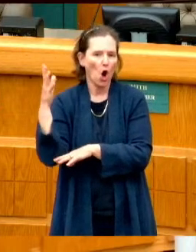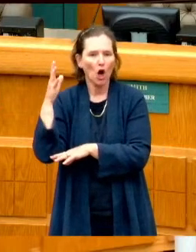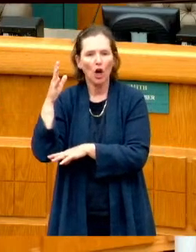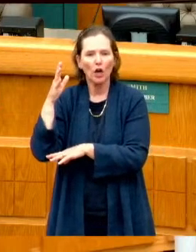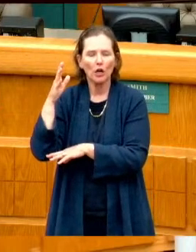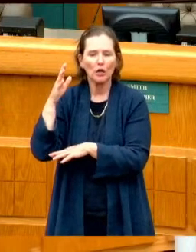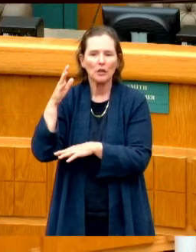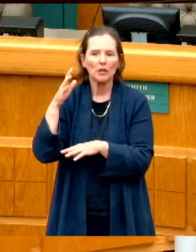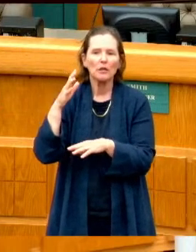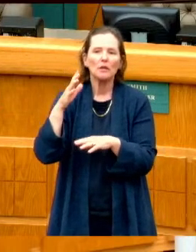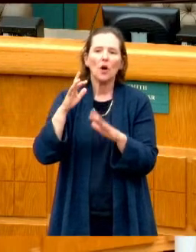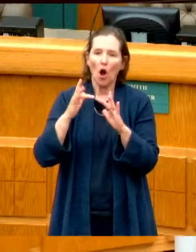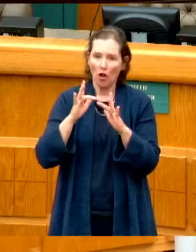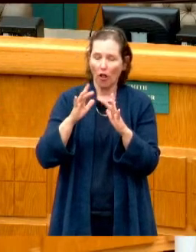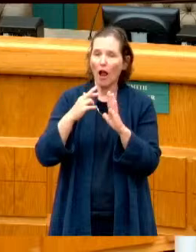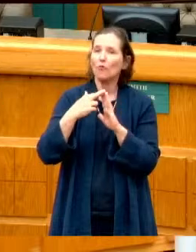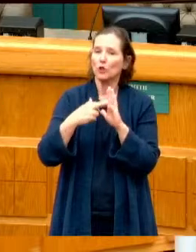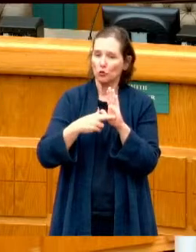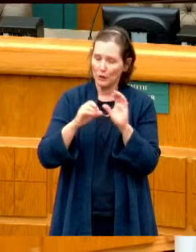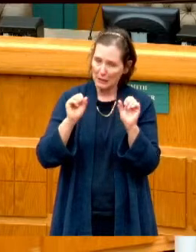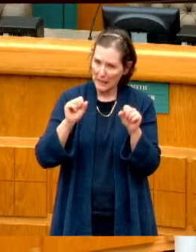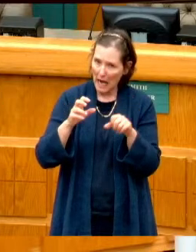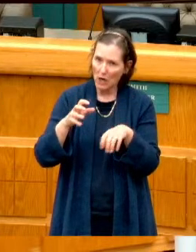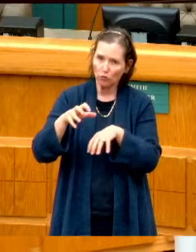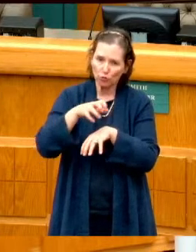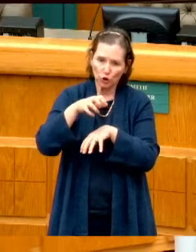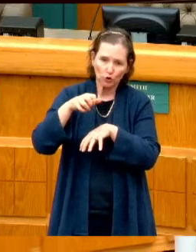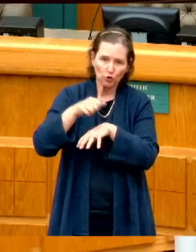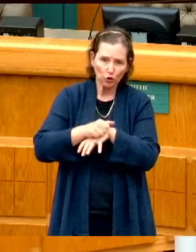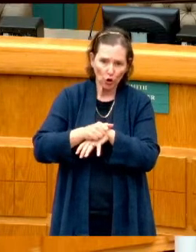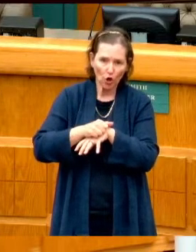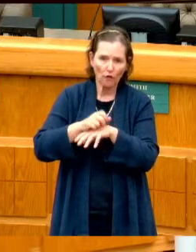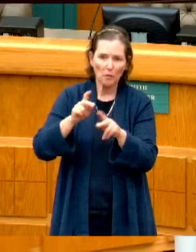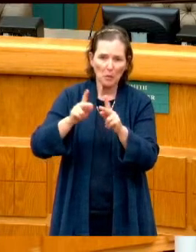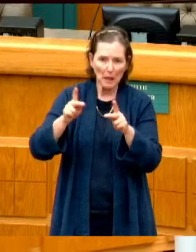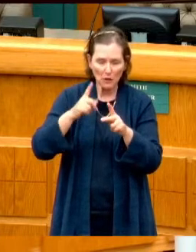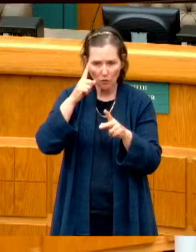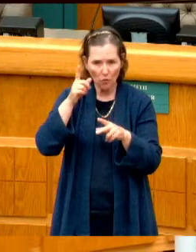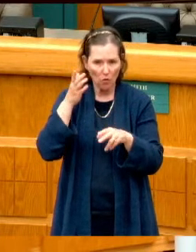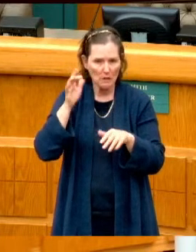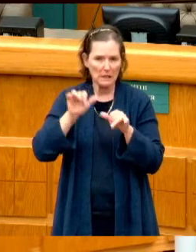register.ccparksandrec.com for the weekend of Friday, April 2nd through Sunday, April 4th.